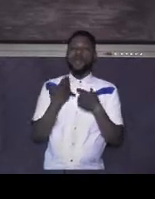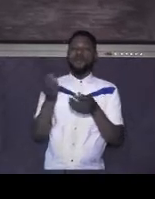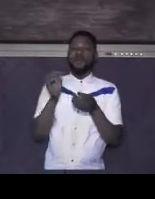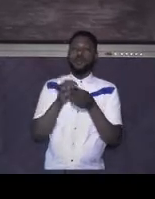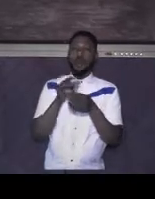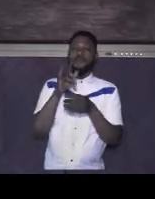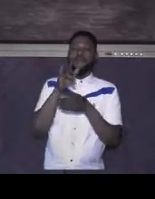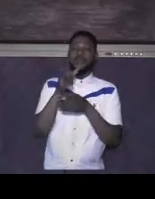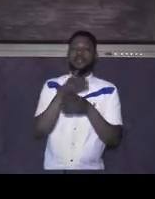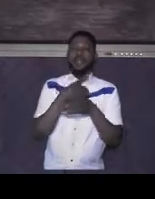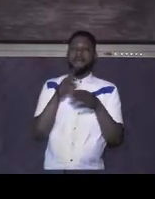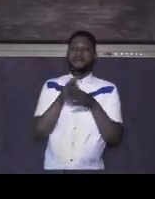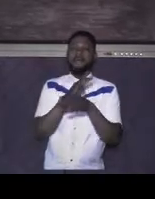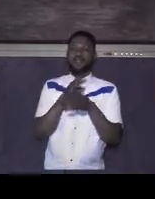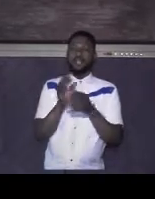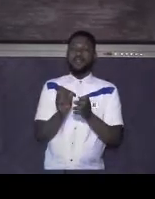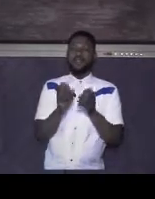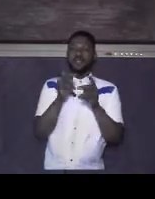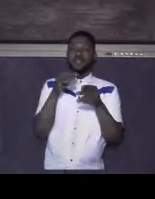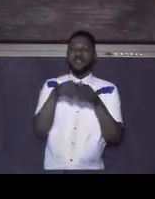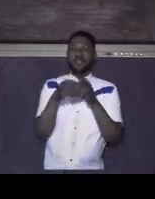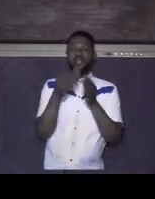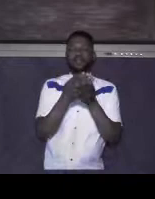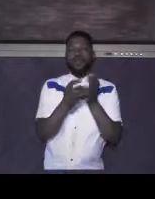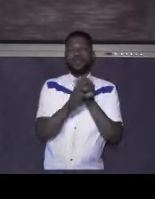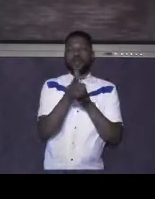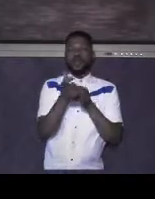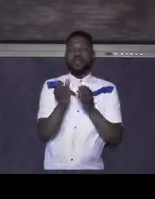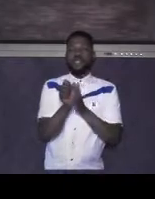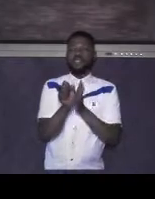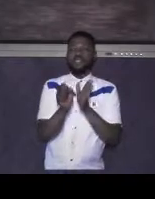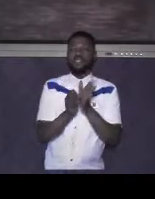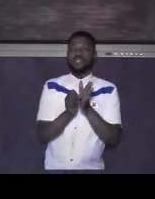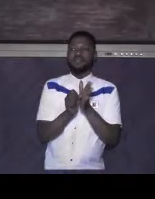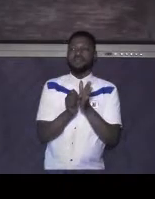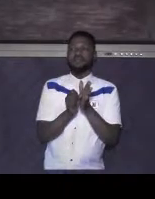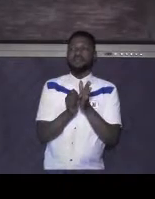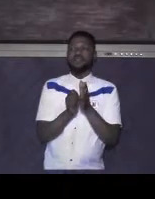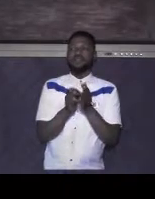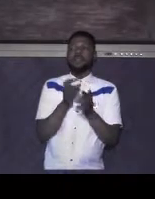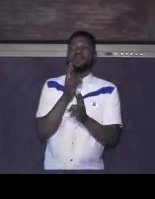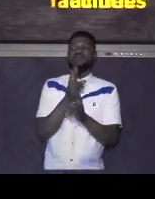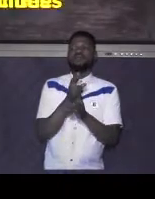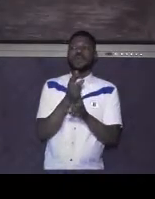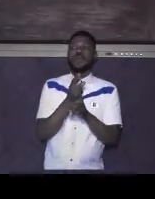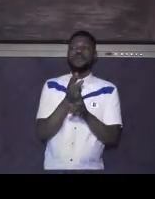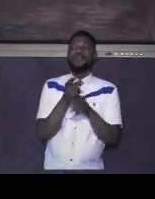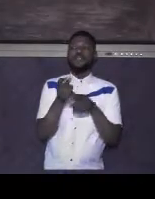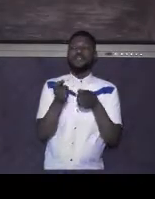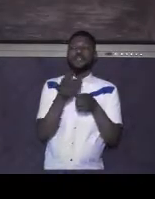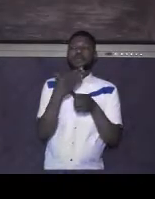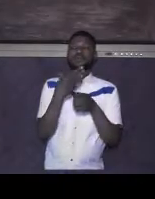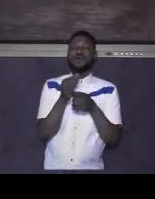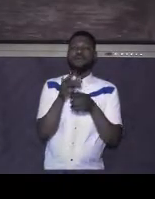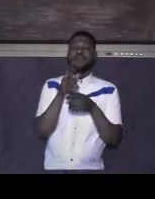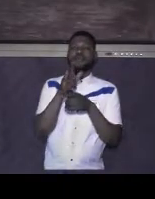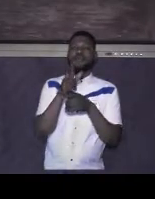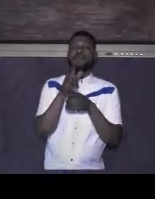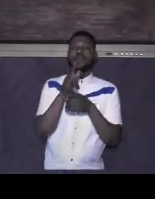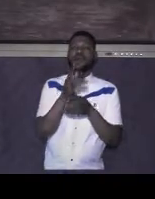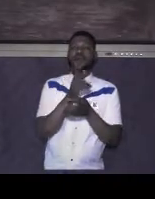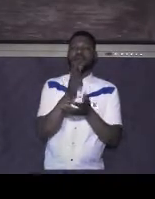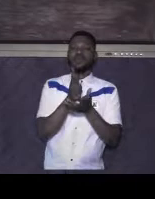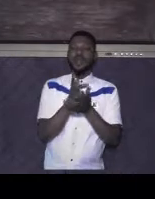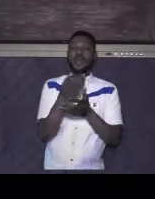planes, more aeroplanes, and the business opportunity in some other states. Next one is